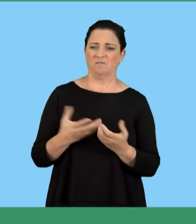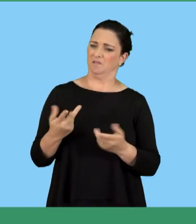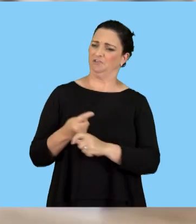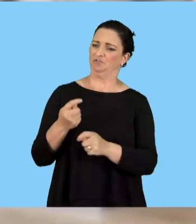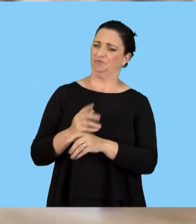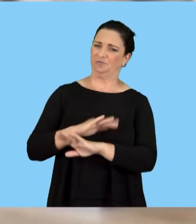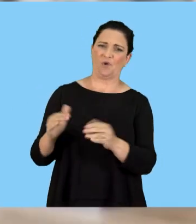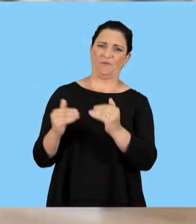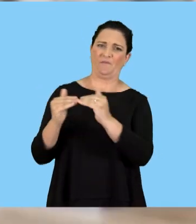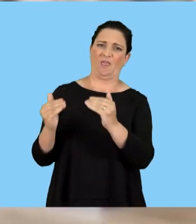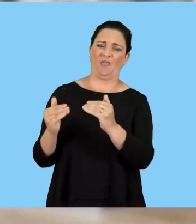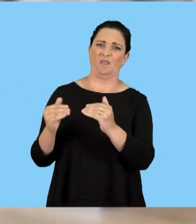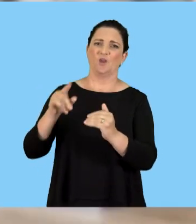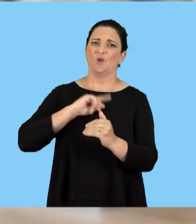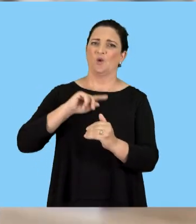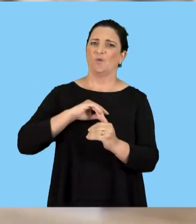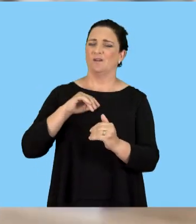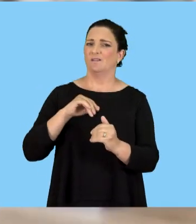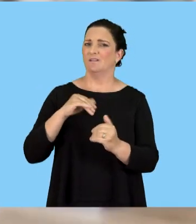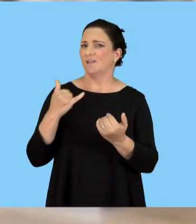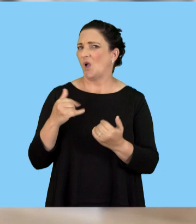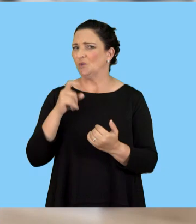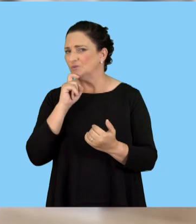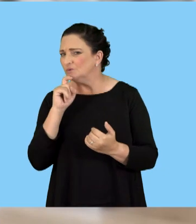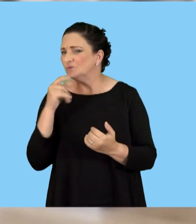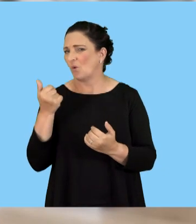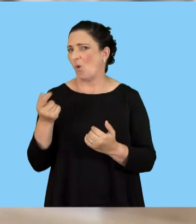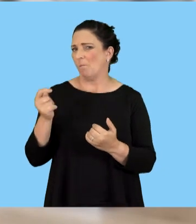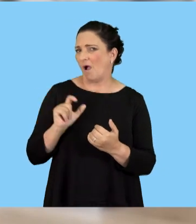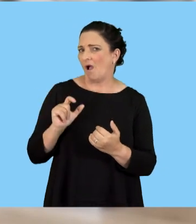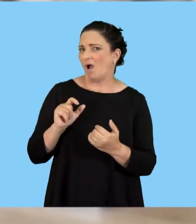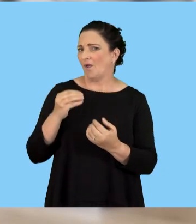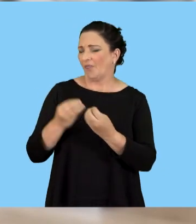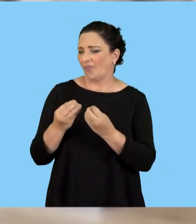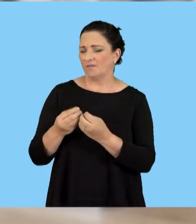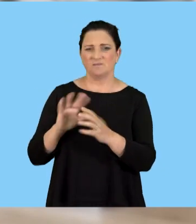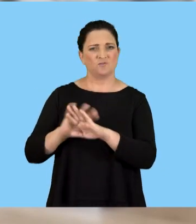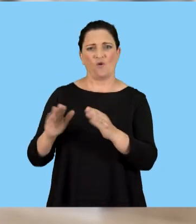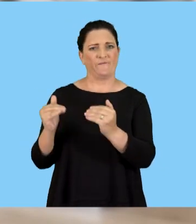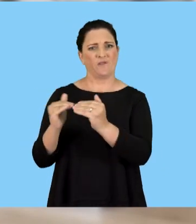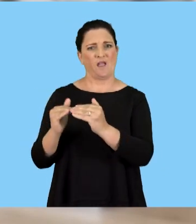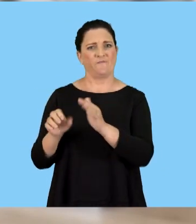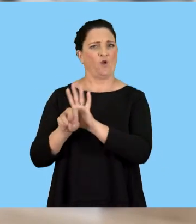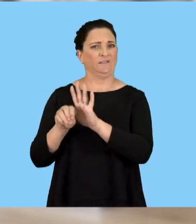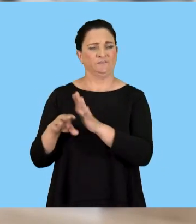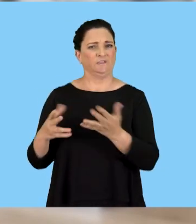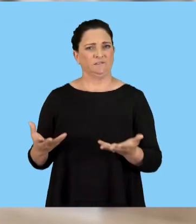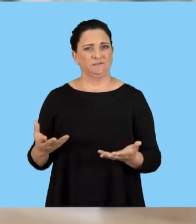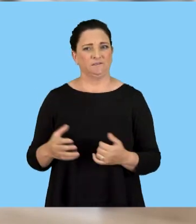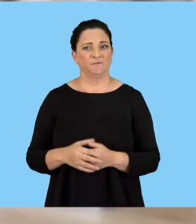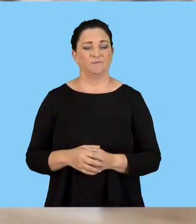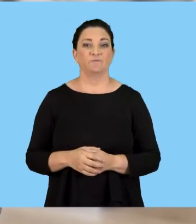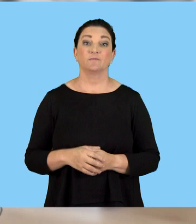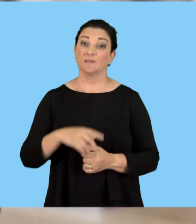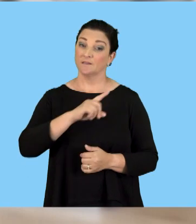be treated unfairly because they are buying using, or they are convinced by an unfair advertisement. So